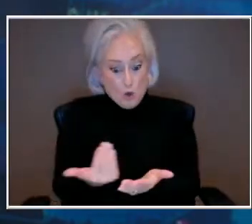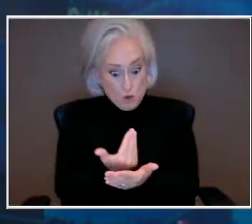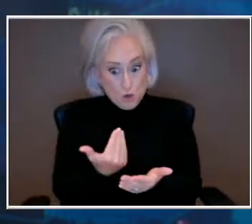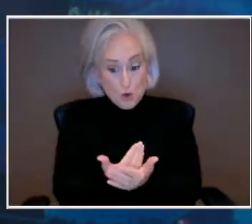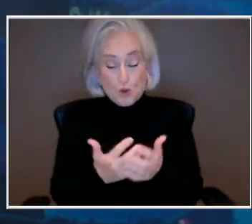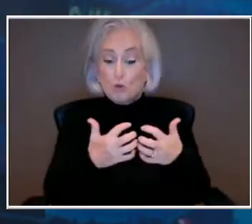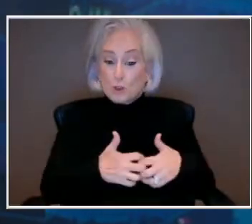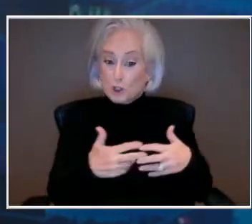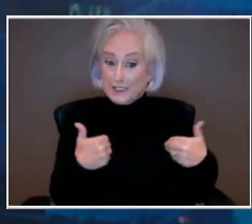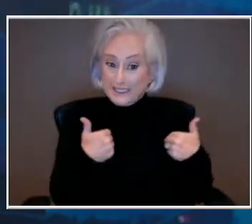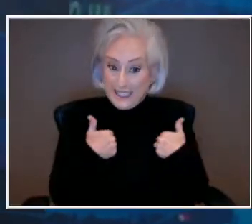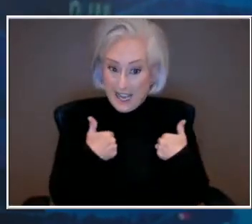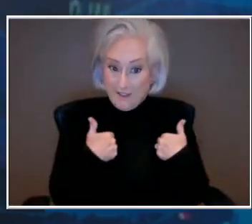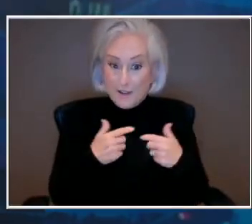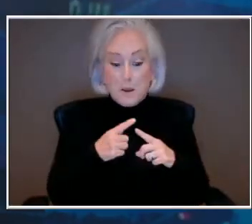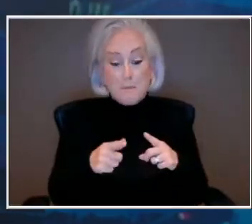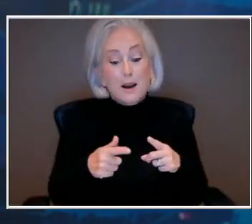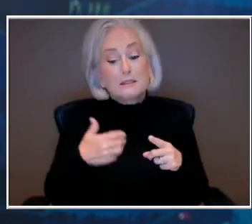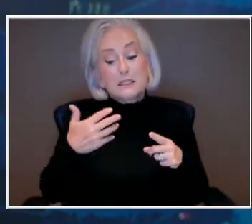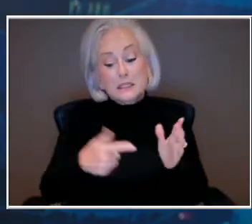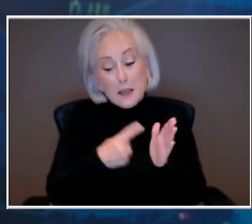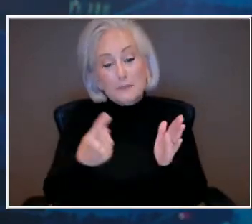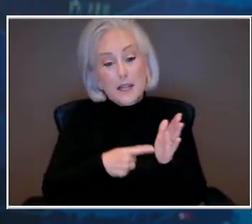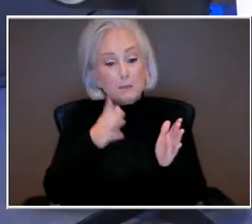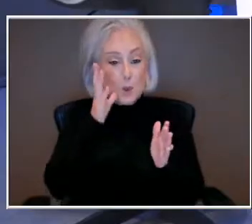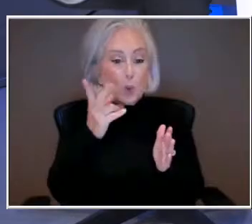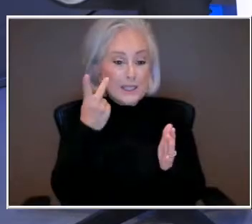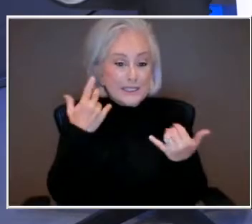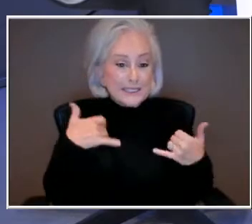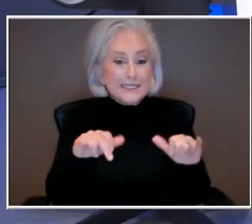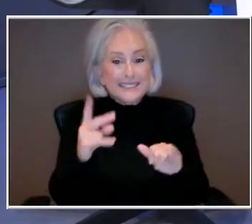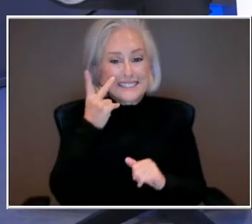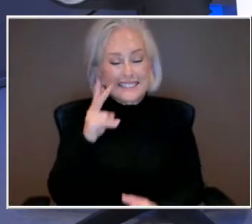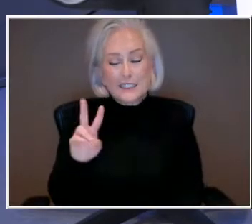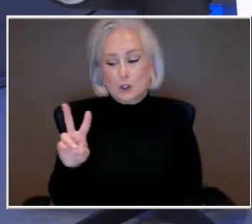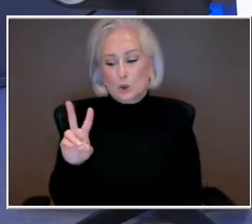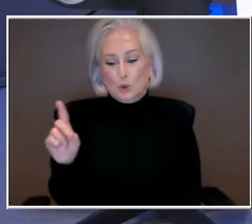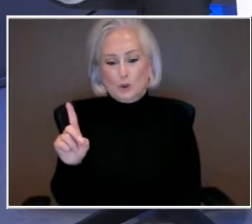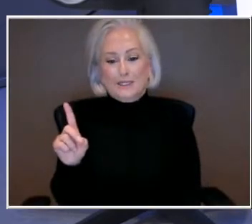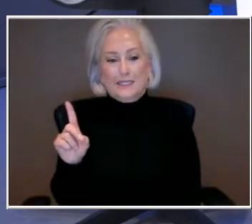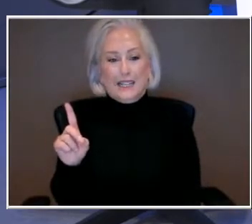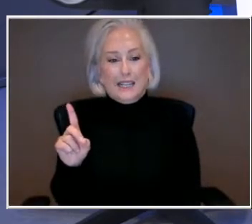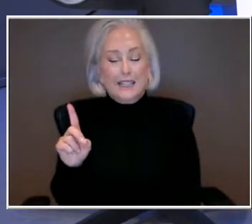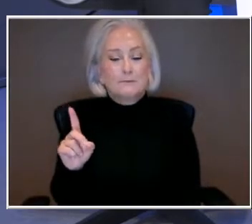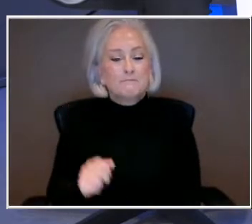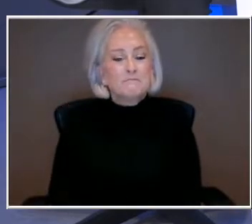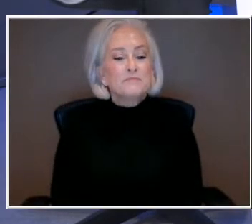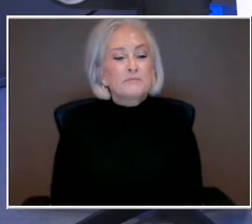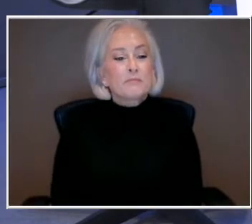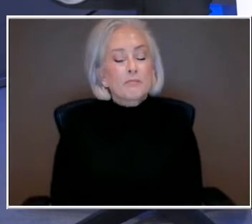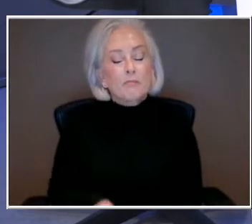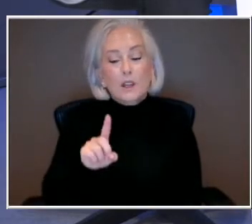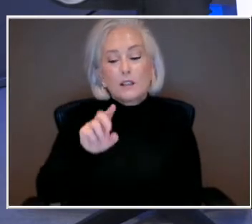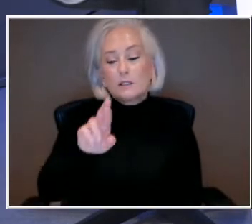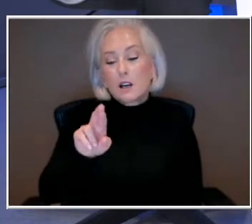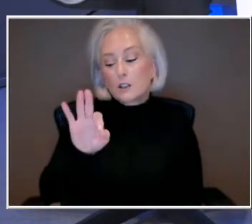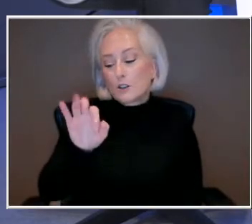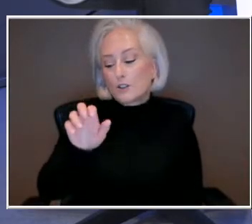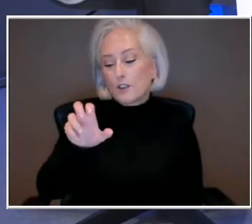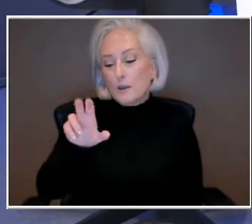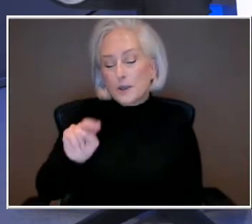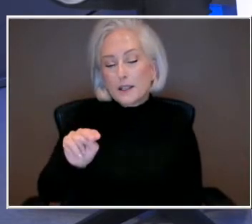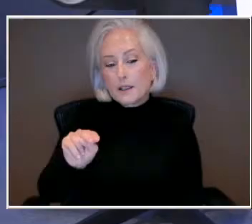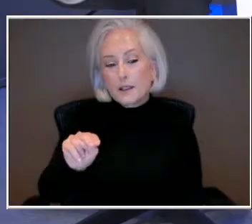still see some 2D mammograms performed in the country and across the region. Dr. Fabian, what concerns oncologists most about